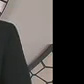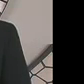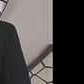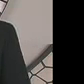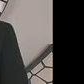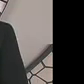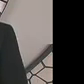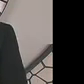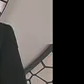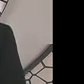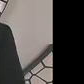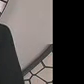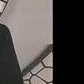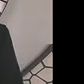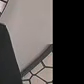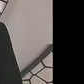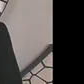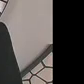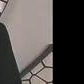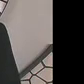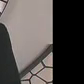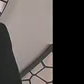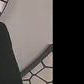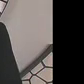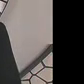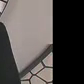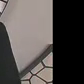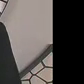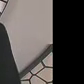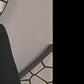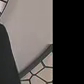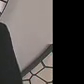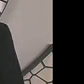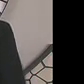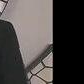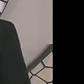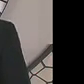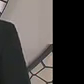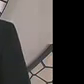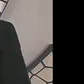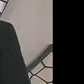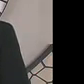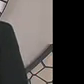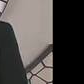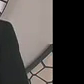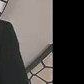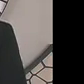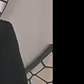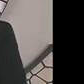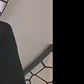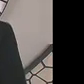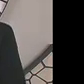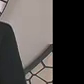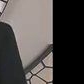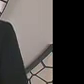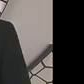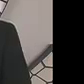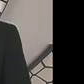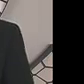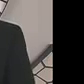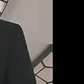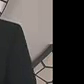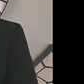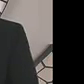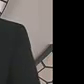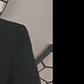us by supporting this ministry through our donate link, located just under the support menu in the upper right corner of